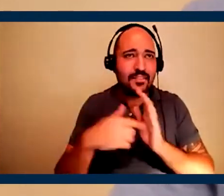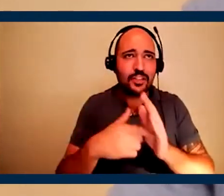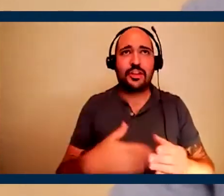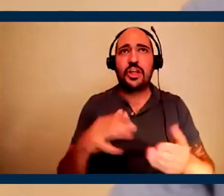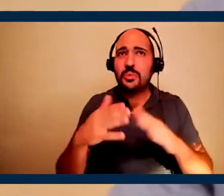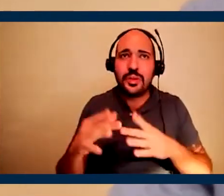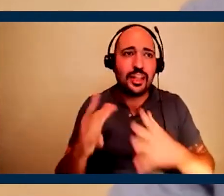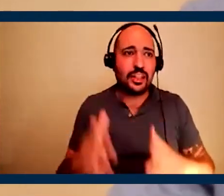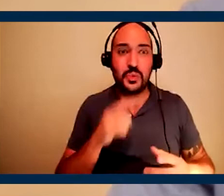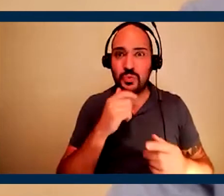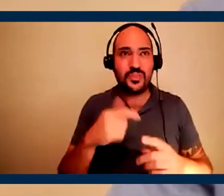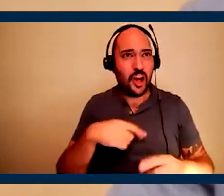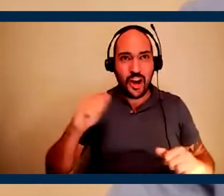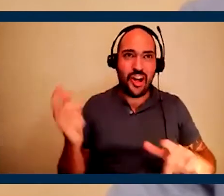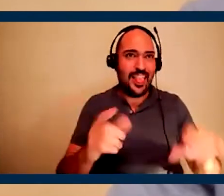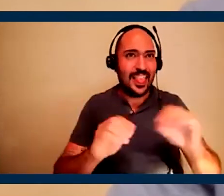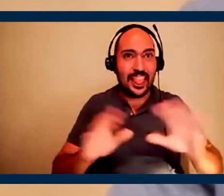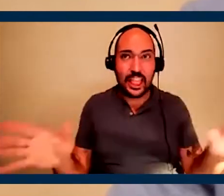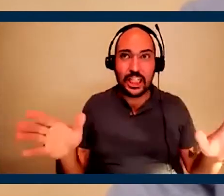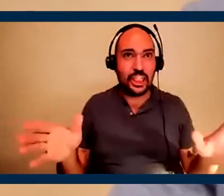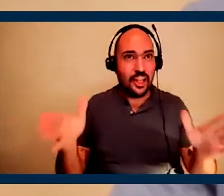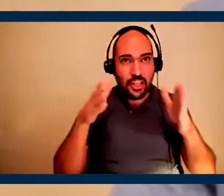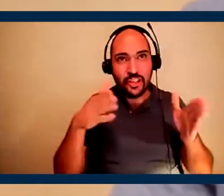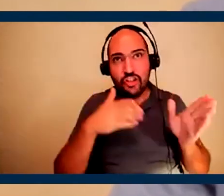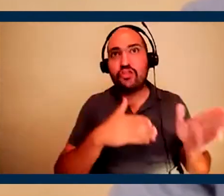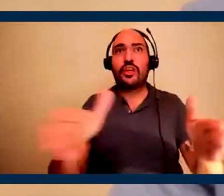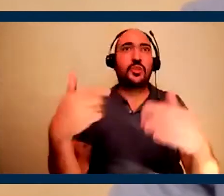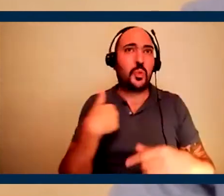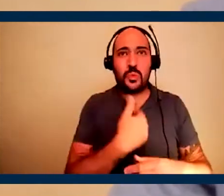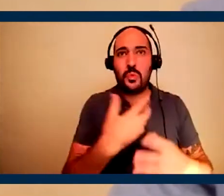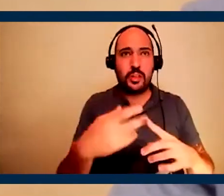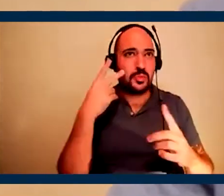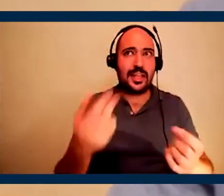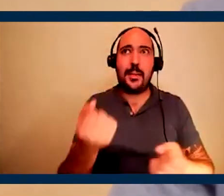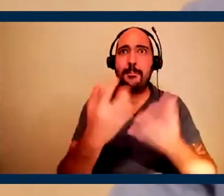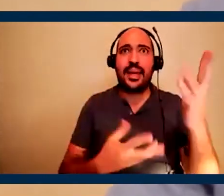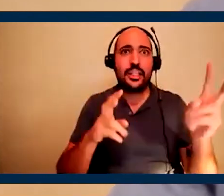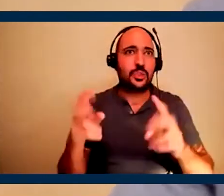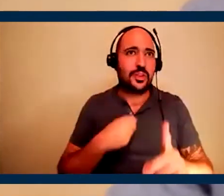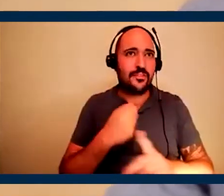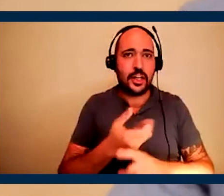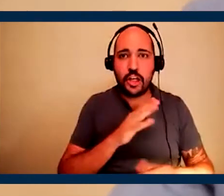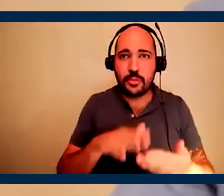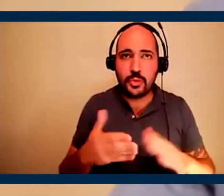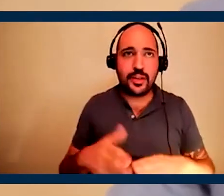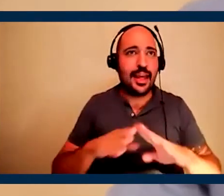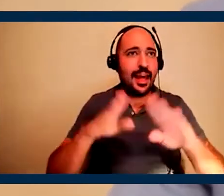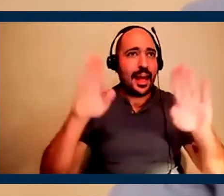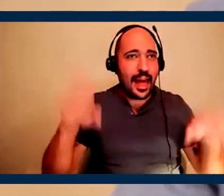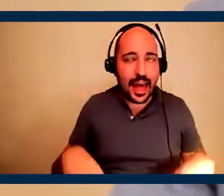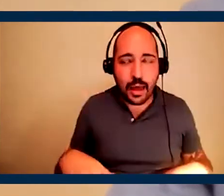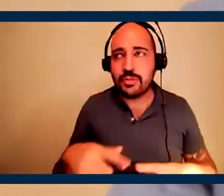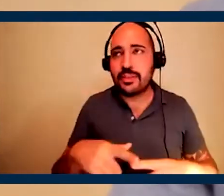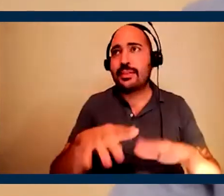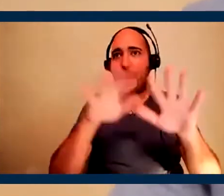have been very clear about the direction that we want to see on various issues affecting our community, whether it's on housing or climate justice or